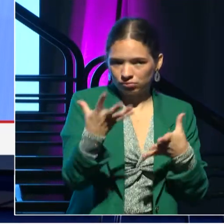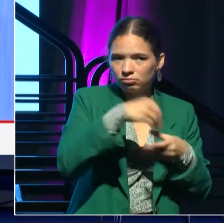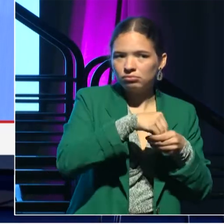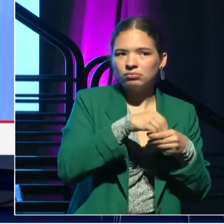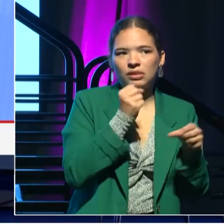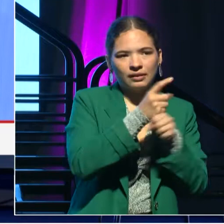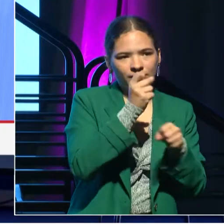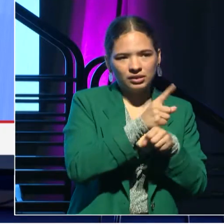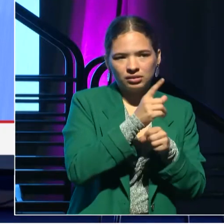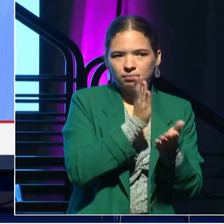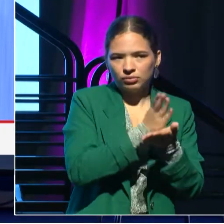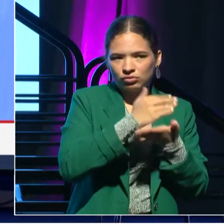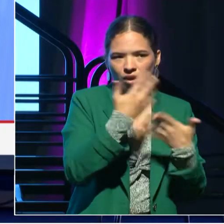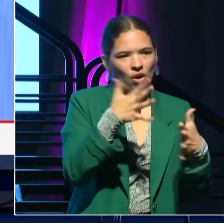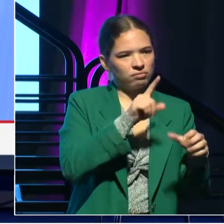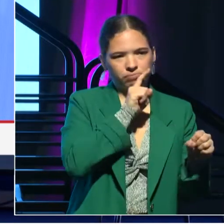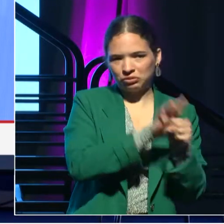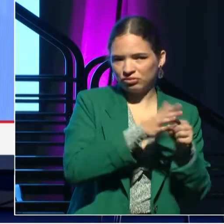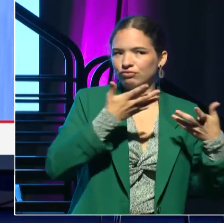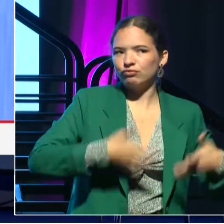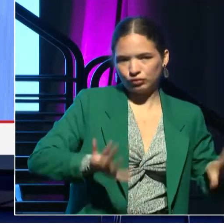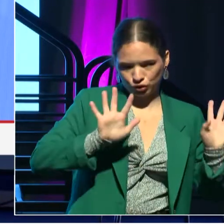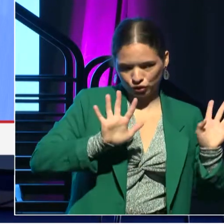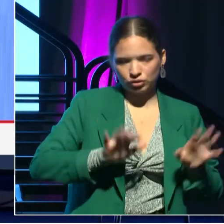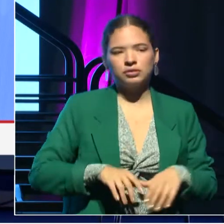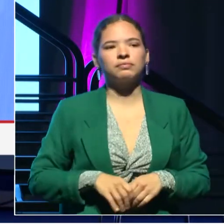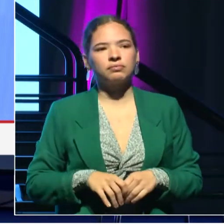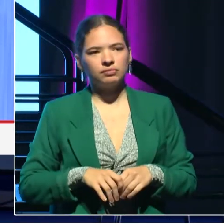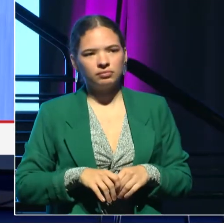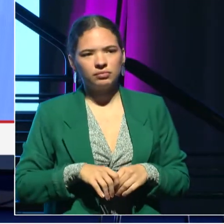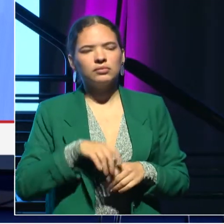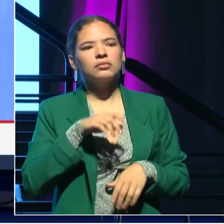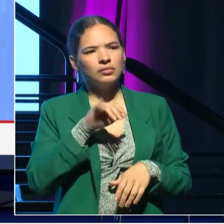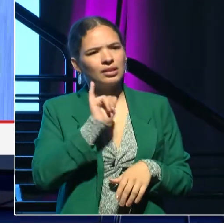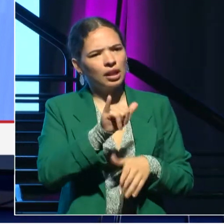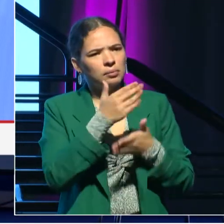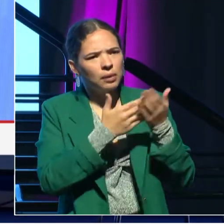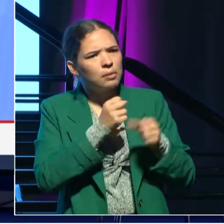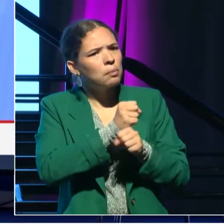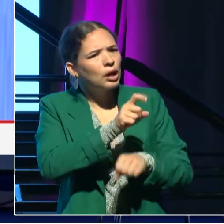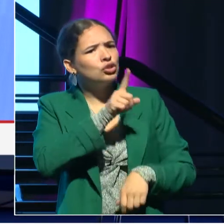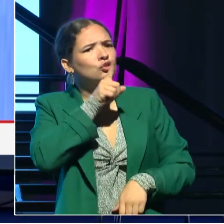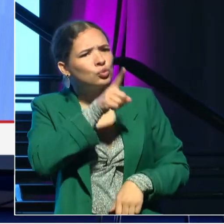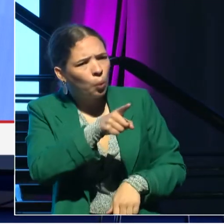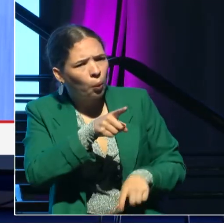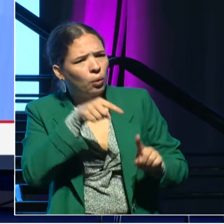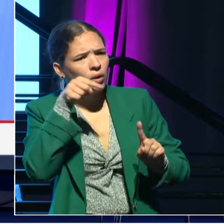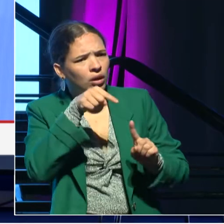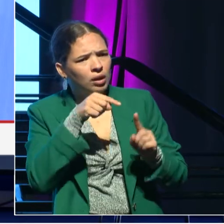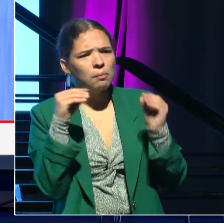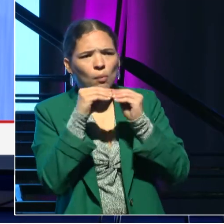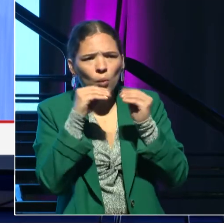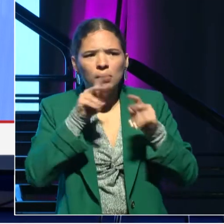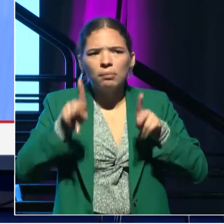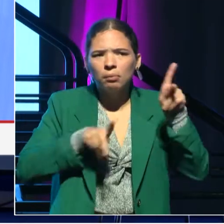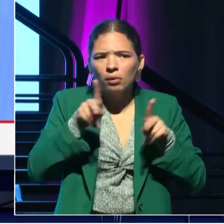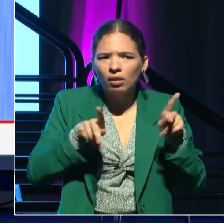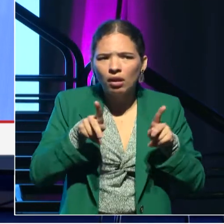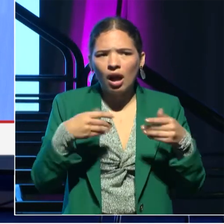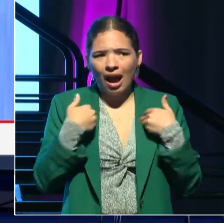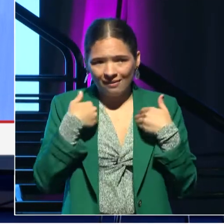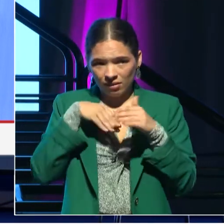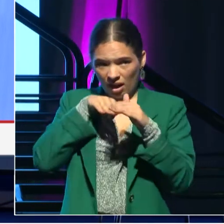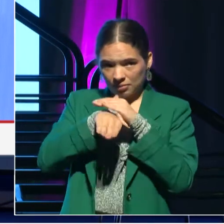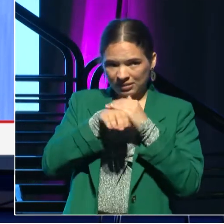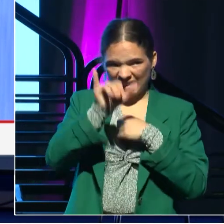commitment. And part of that is making sure that more people have access to home ownership. You've